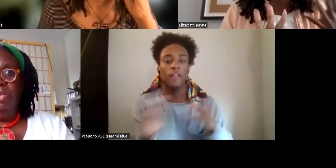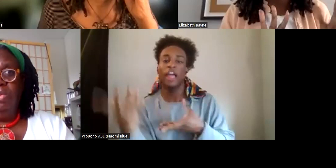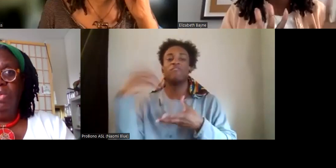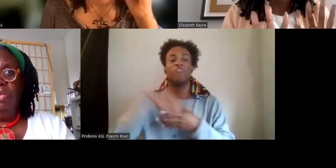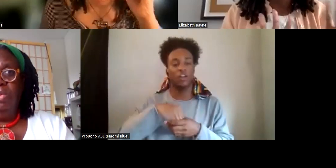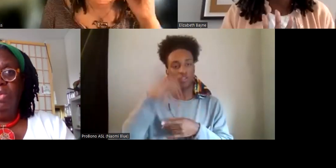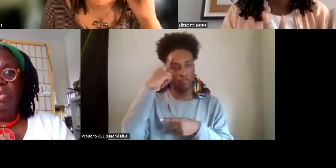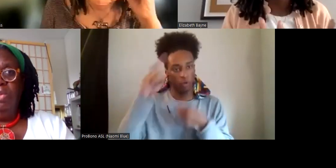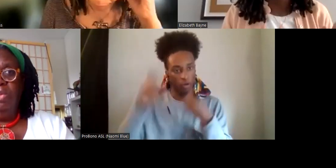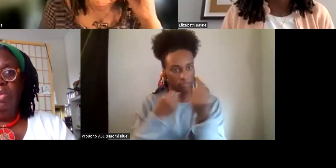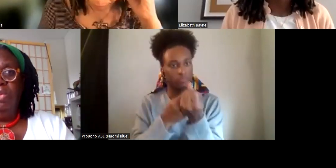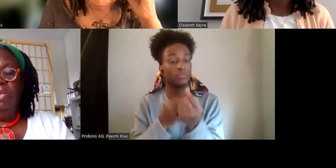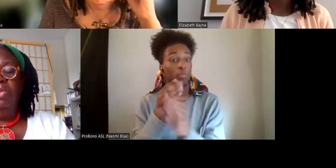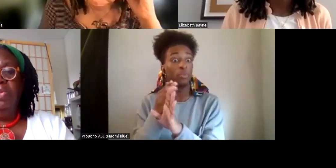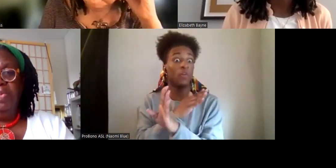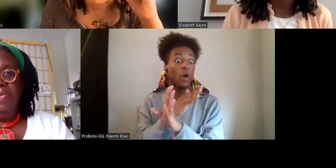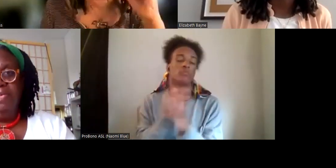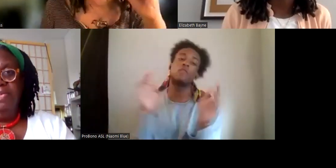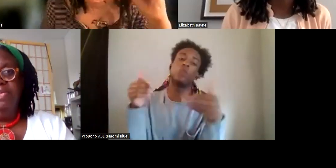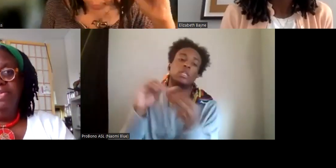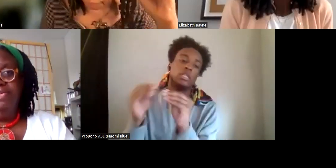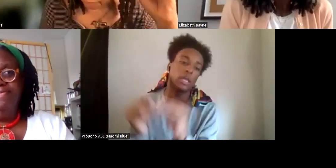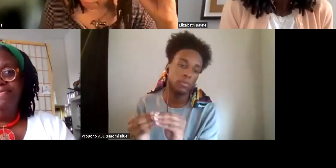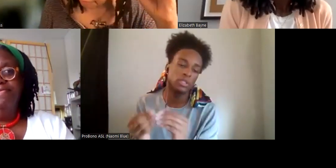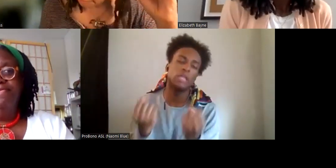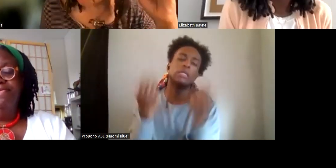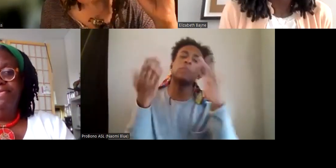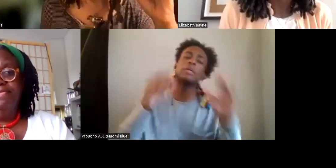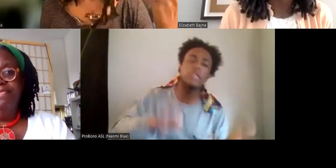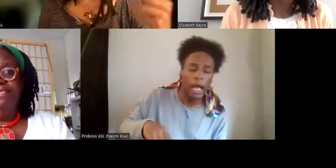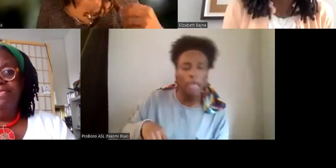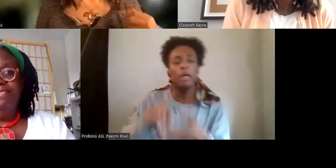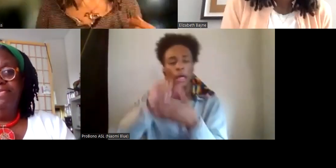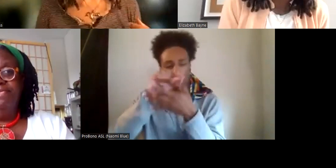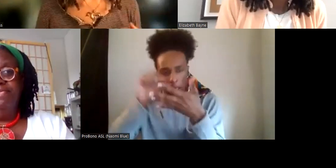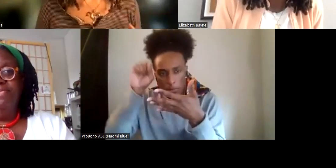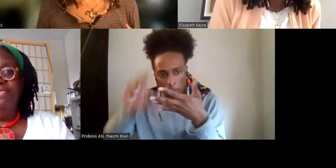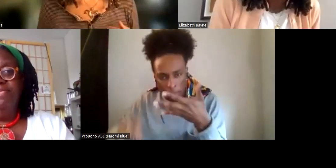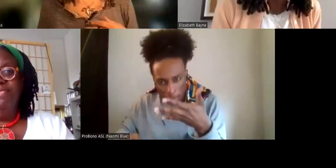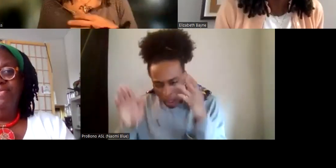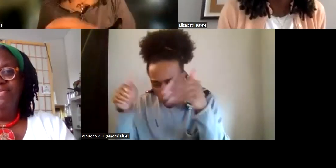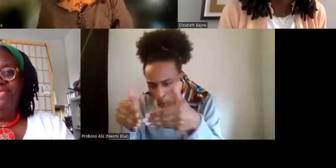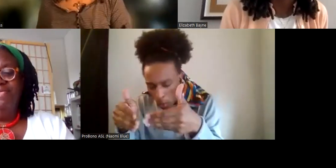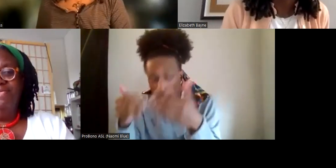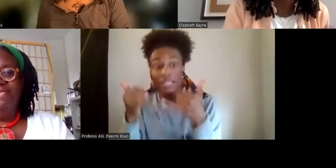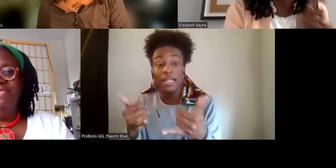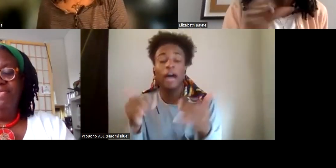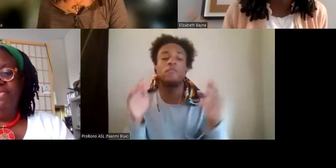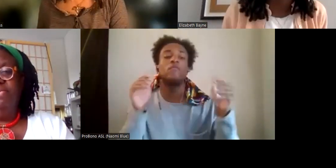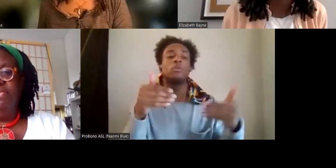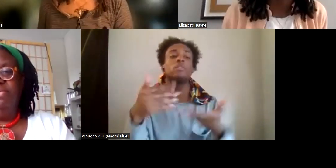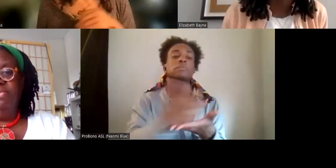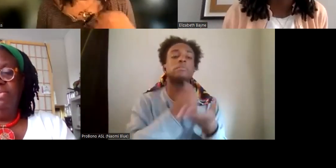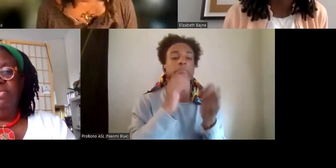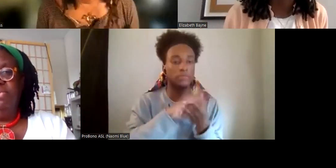emphasis was a lot more on the statistics. And so I can't take full credit for that, but that's definitely a shift that I've